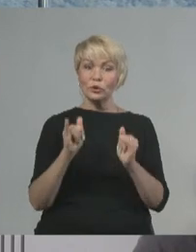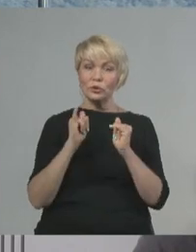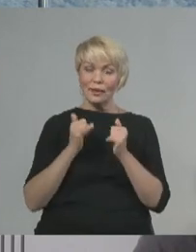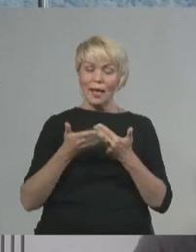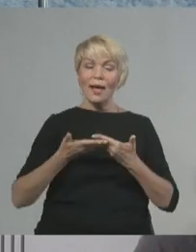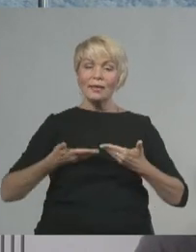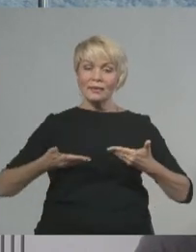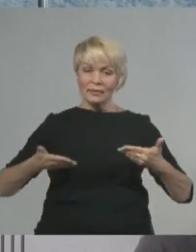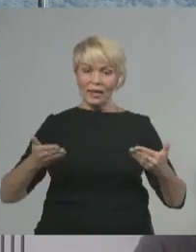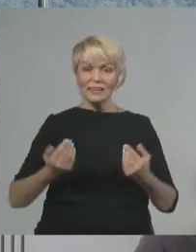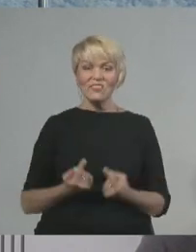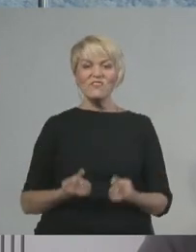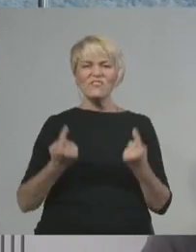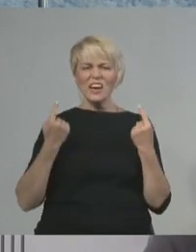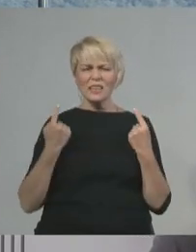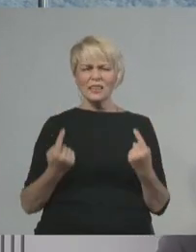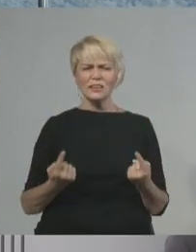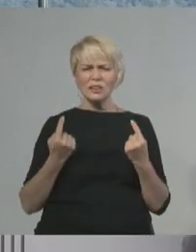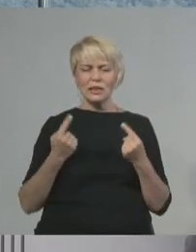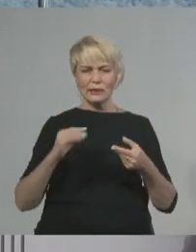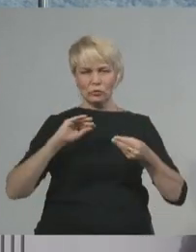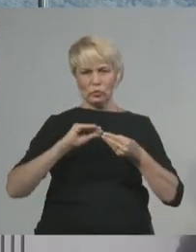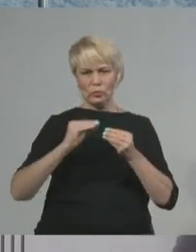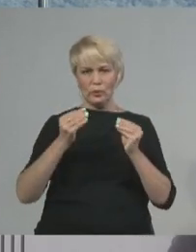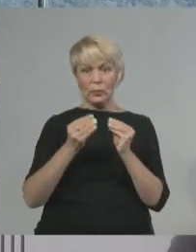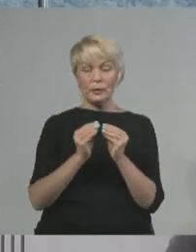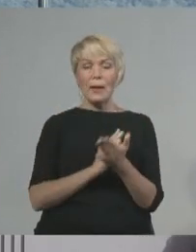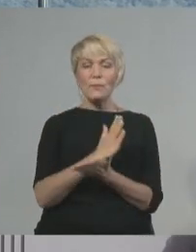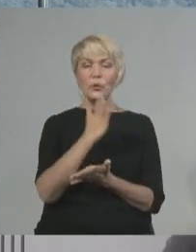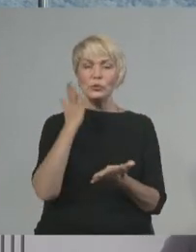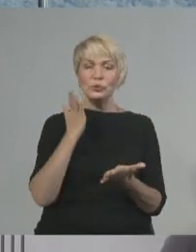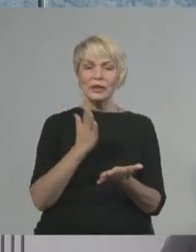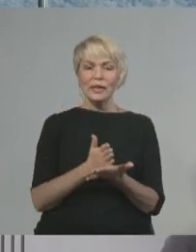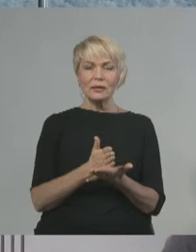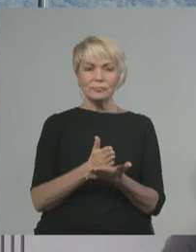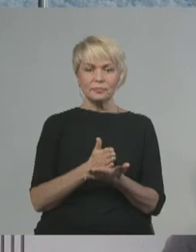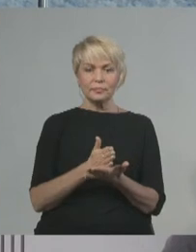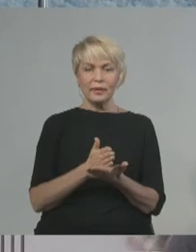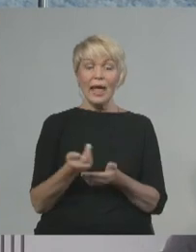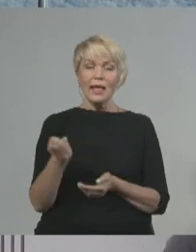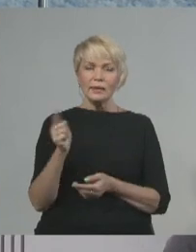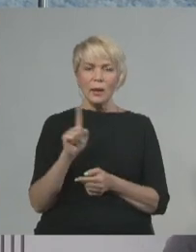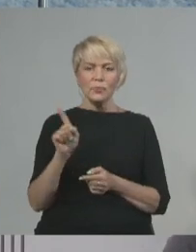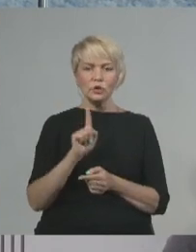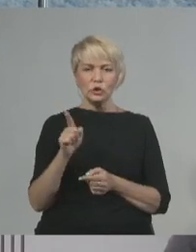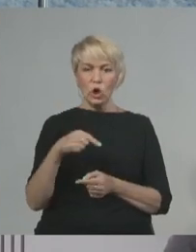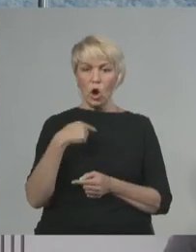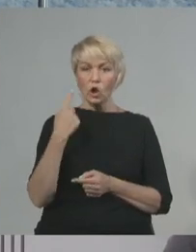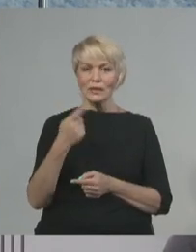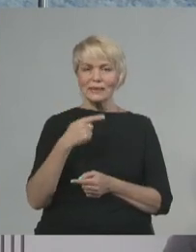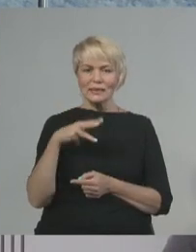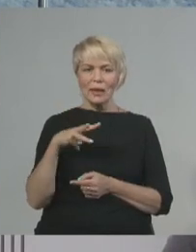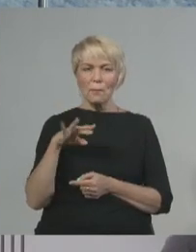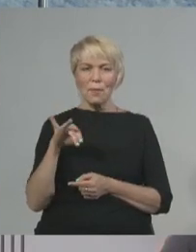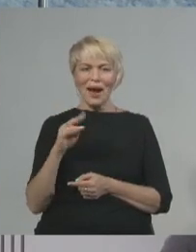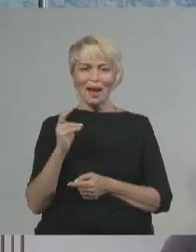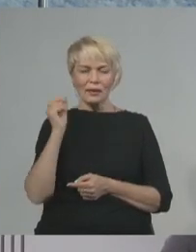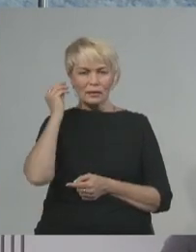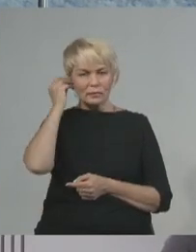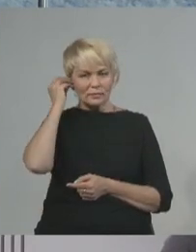it's a huge ordeal uh the things that michael just described about people taking sides and